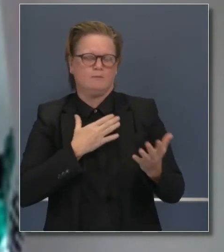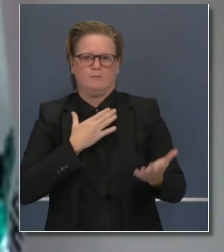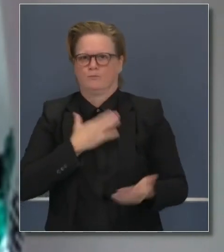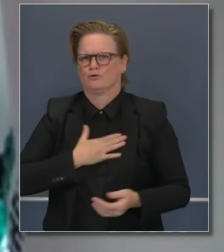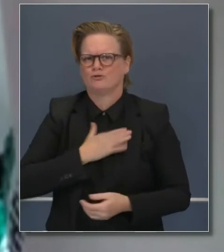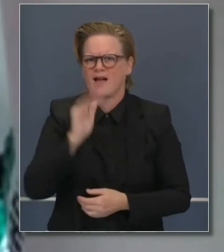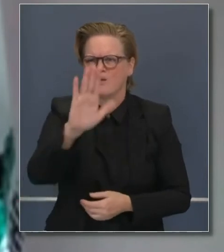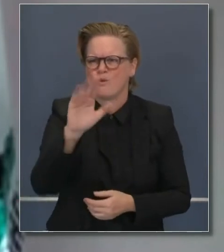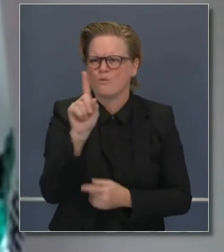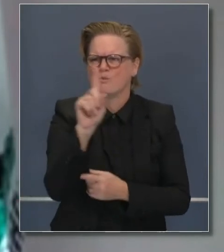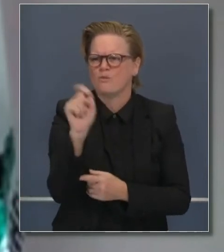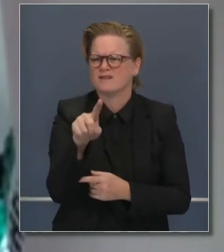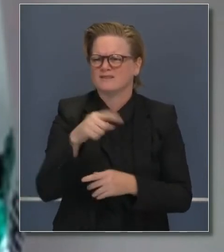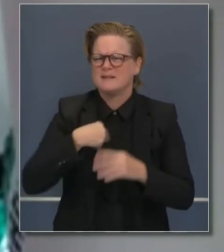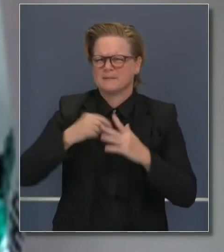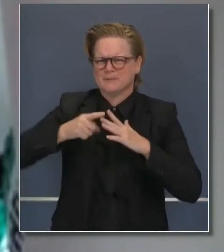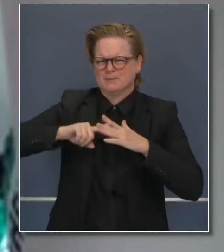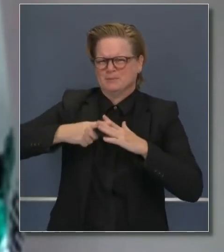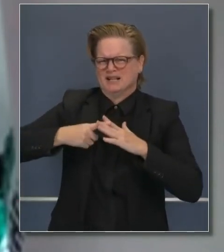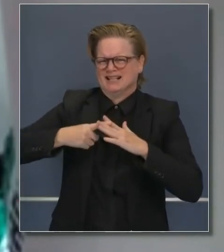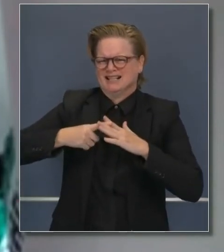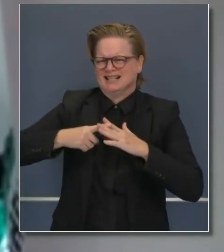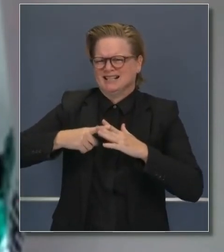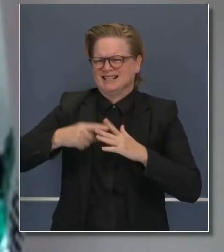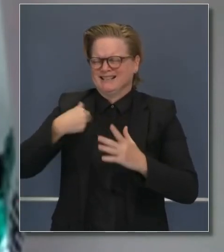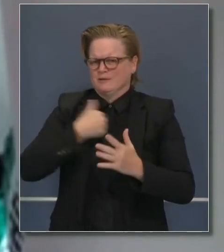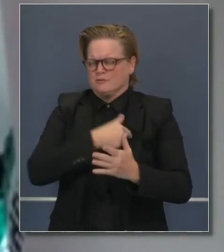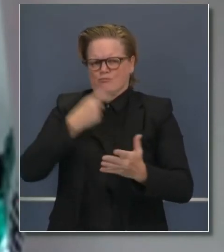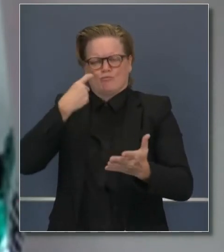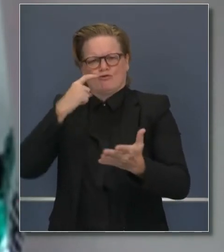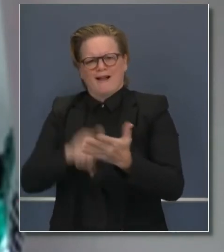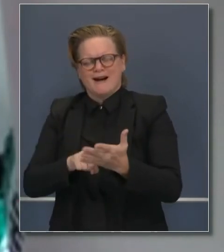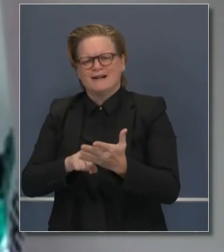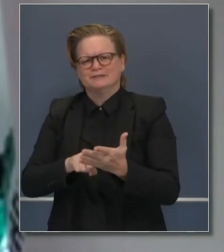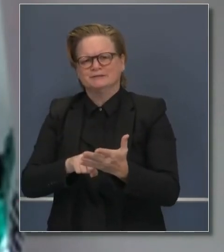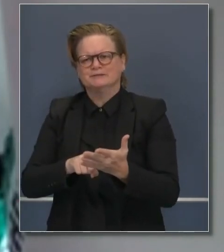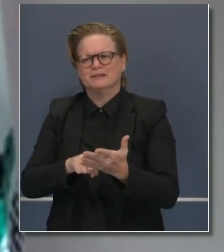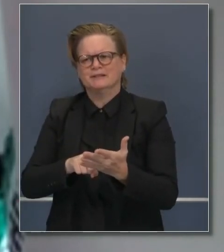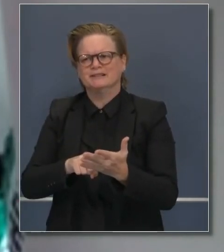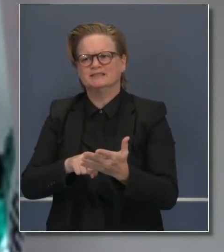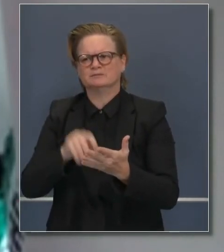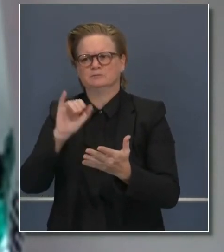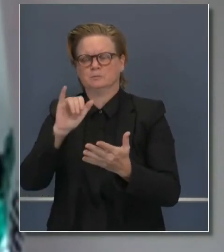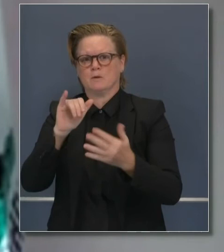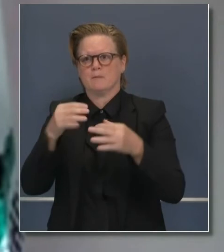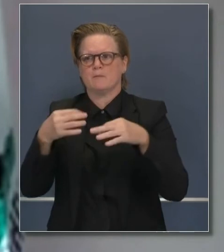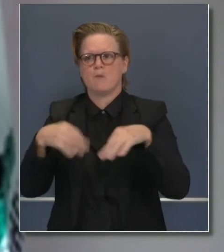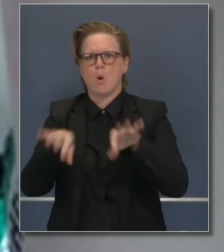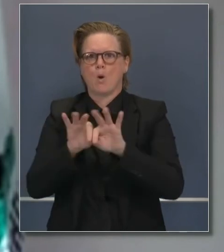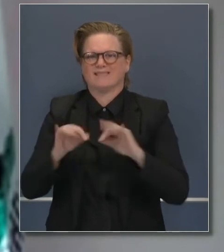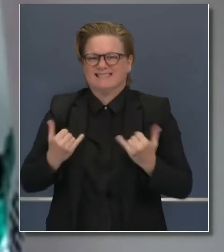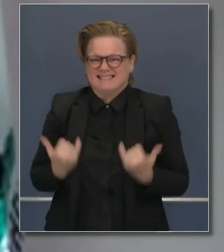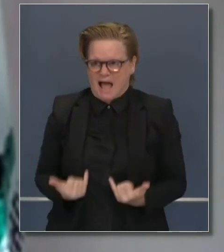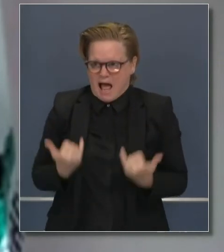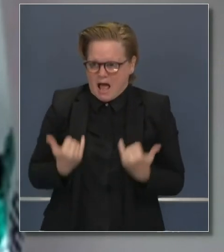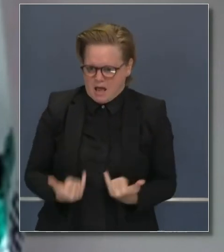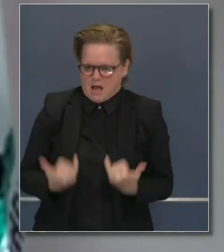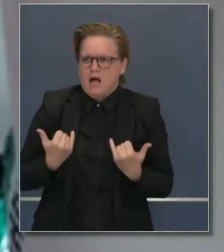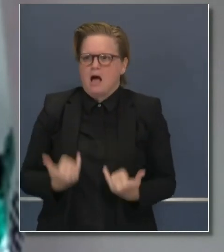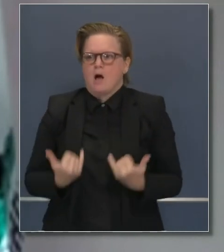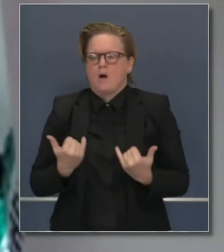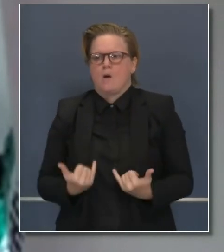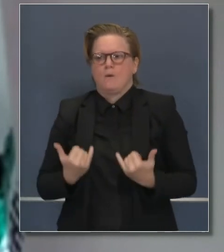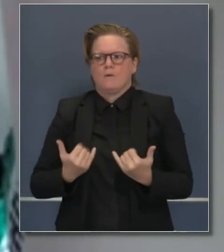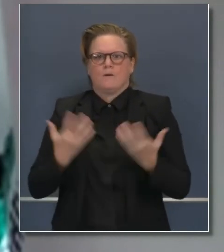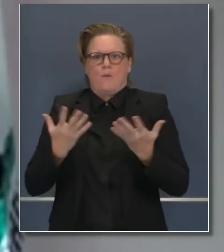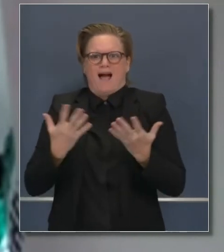we recognize the gravity and the importance of this moment and what is being asked of all Californians. And as we've done before in